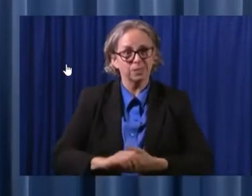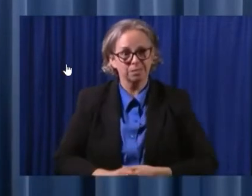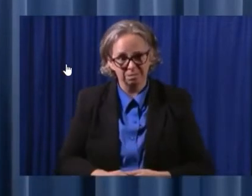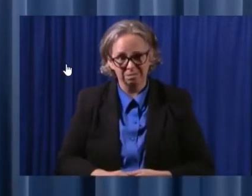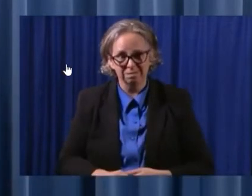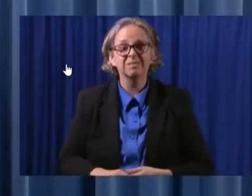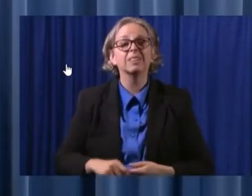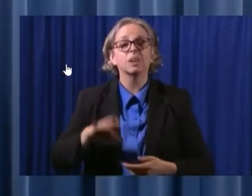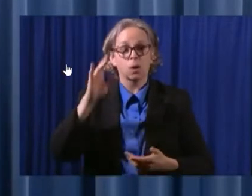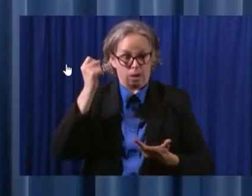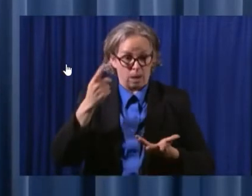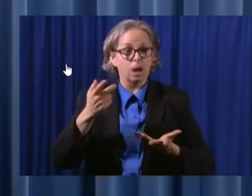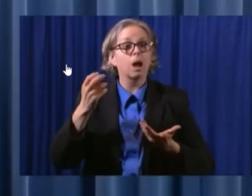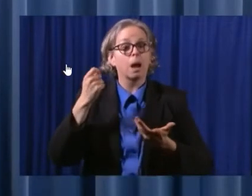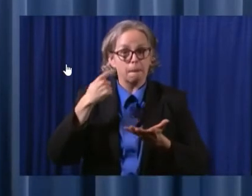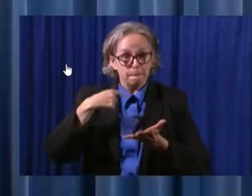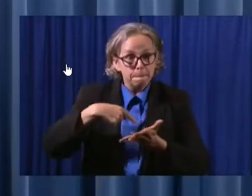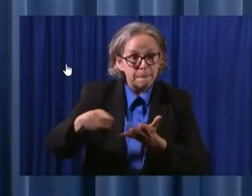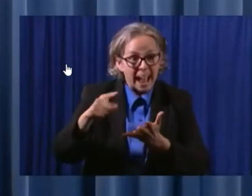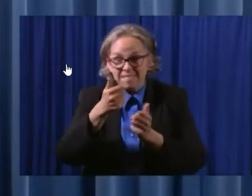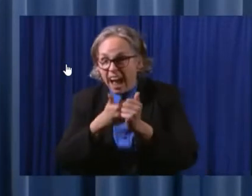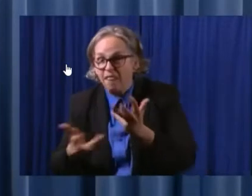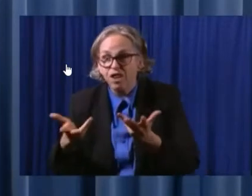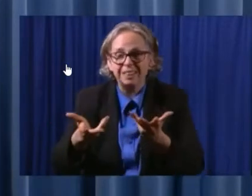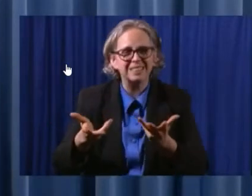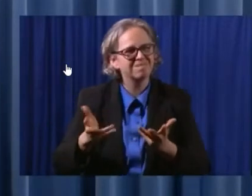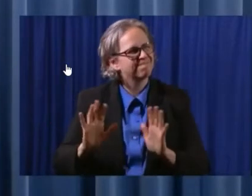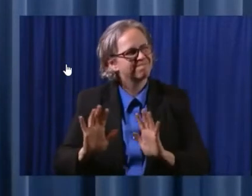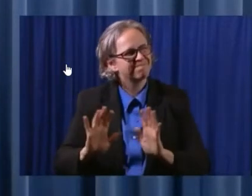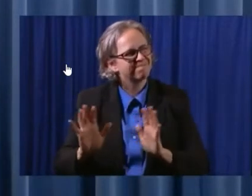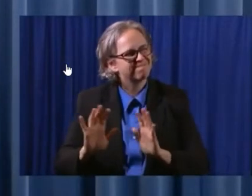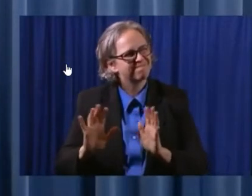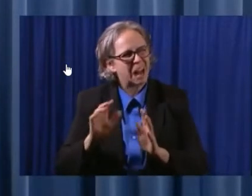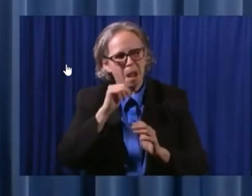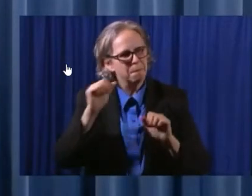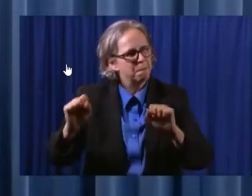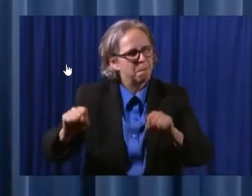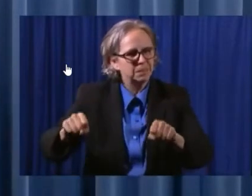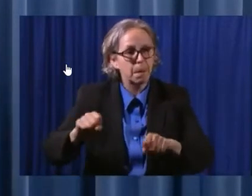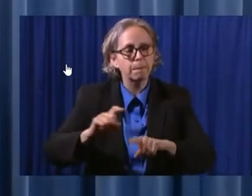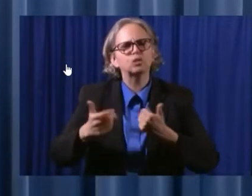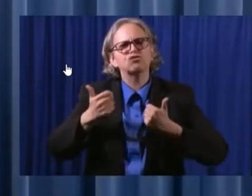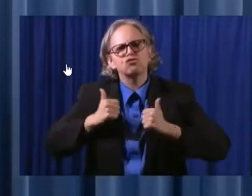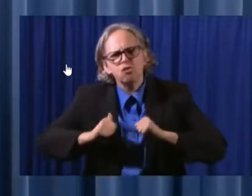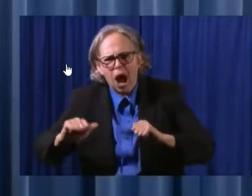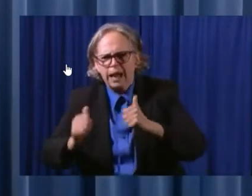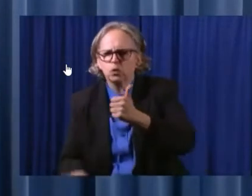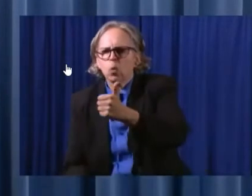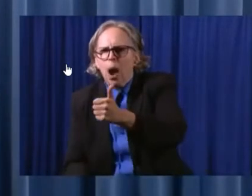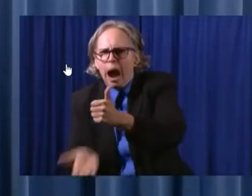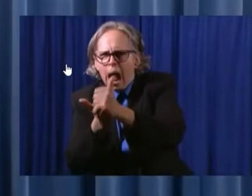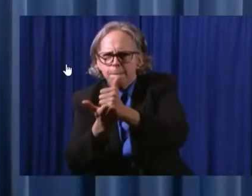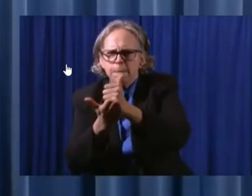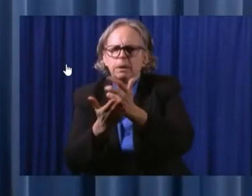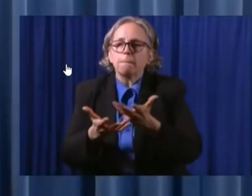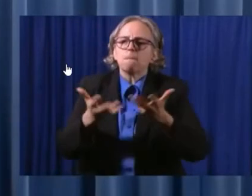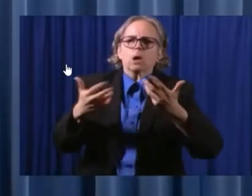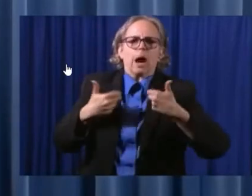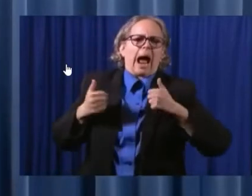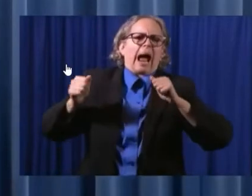care of all the things that are taking place and that schools are doing. But we want to make sure that schools know that this money is in fact